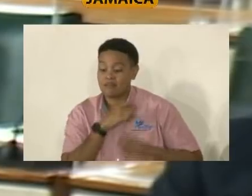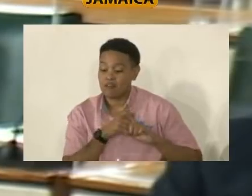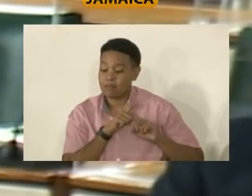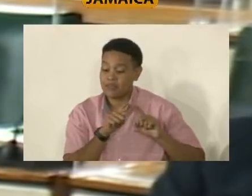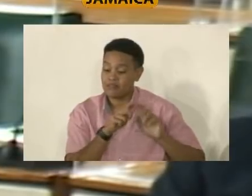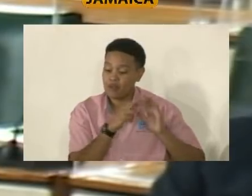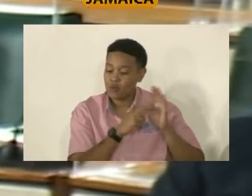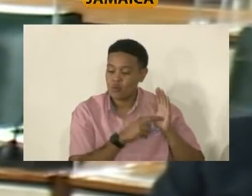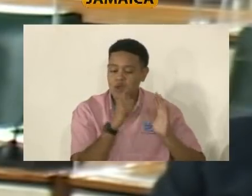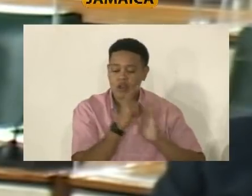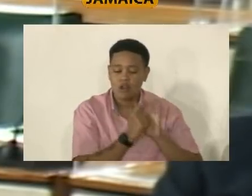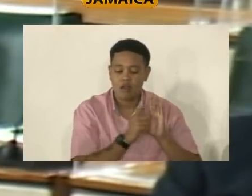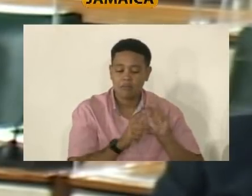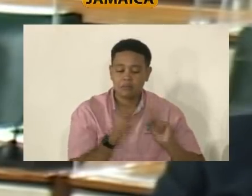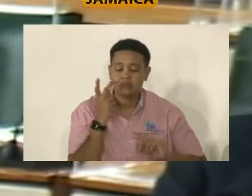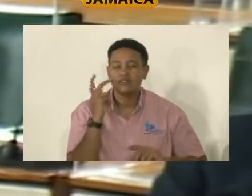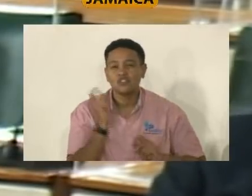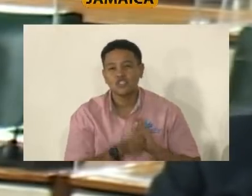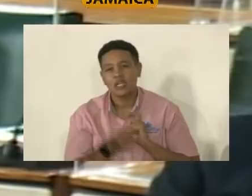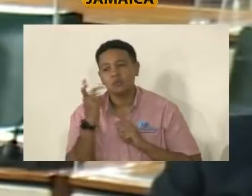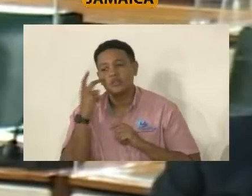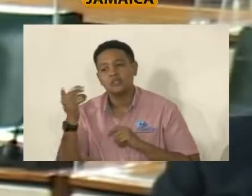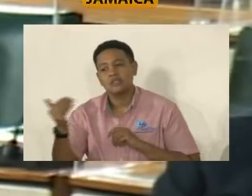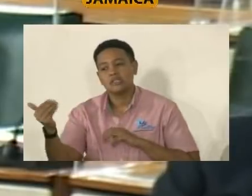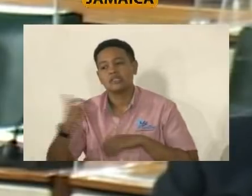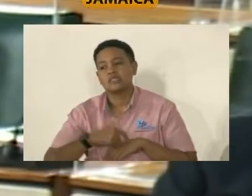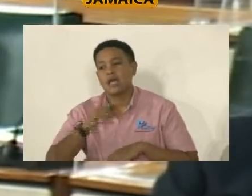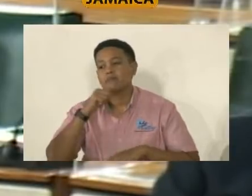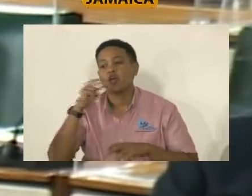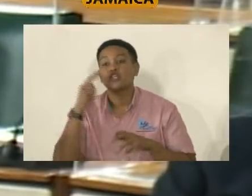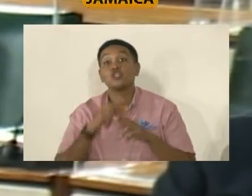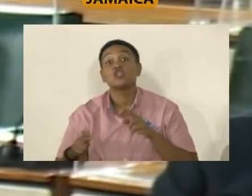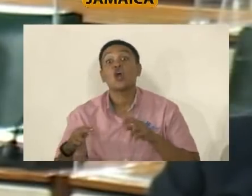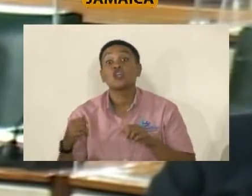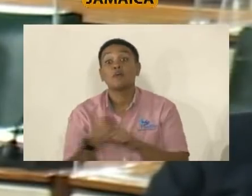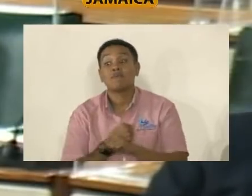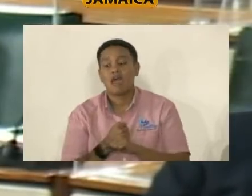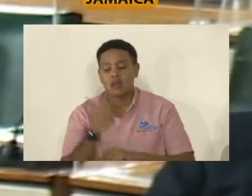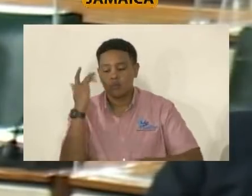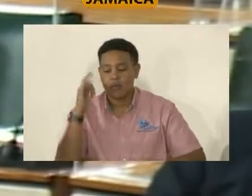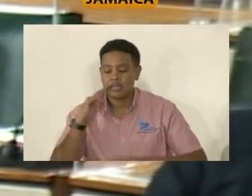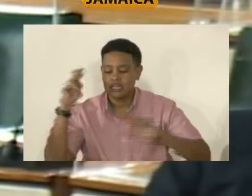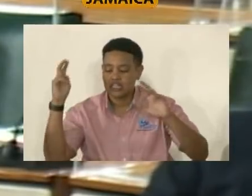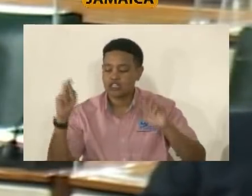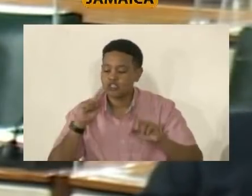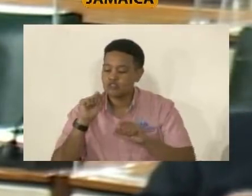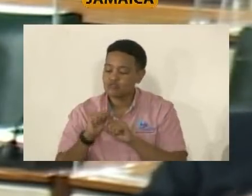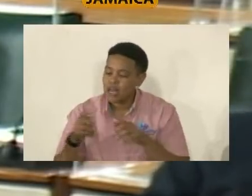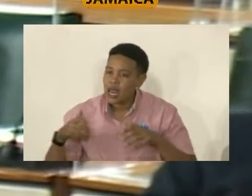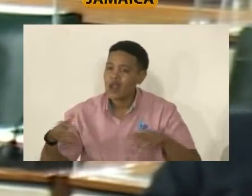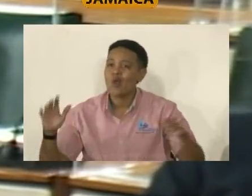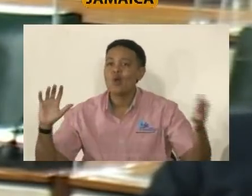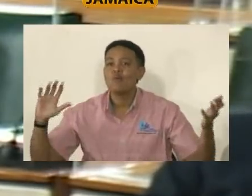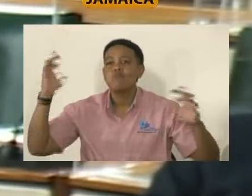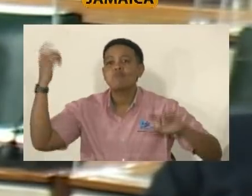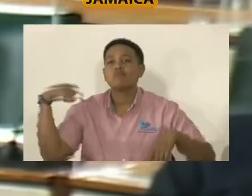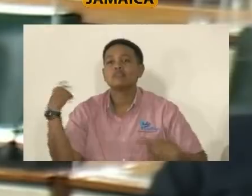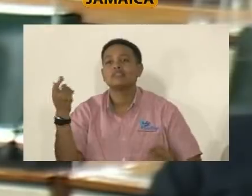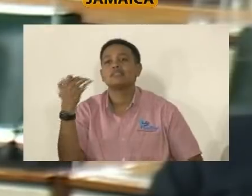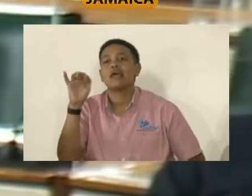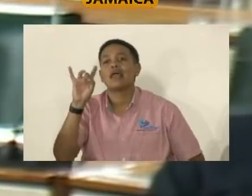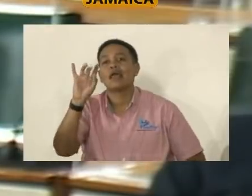and the laws that we will change, you will see in time. So it is not a short-term fight, Mr. President, because the matter was allowed to get out of hand from